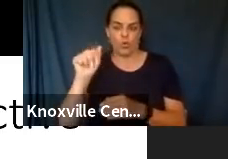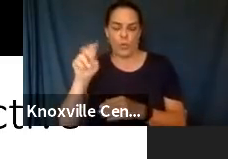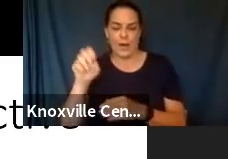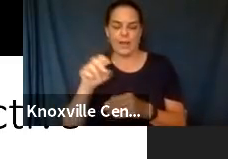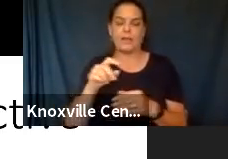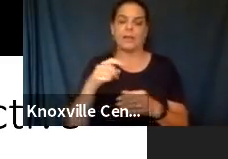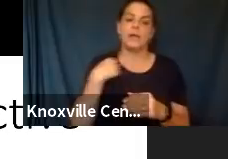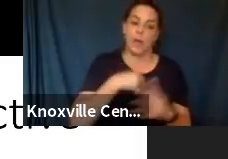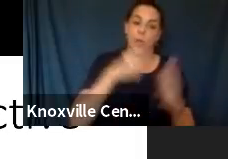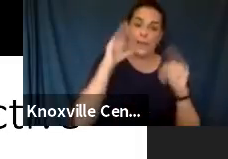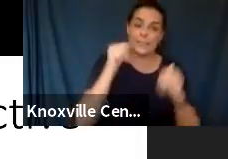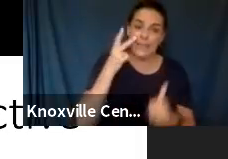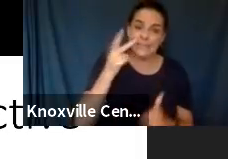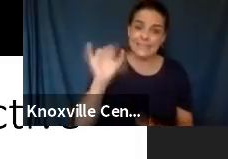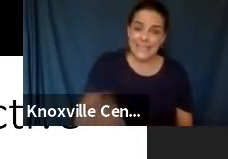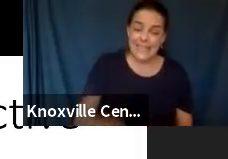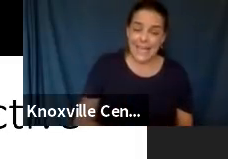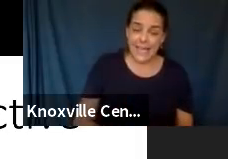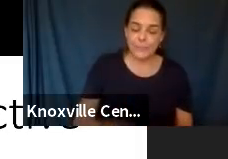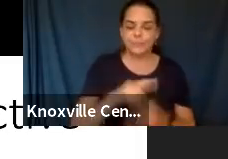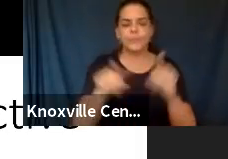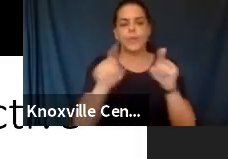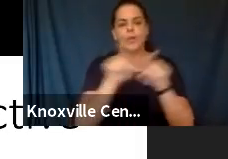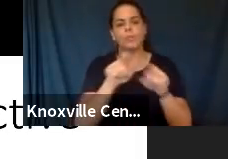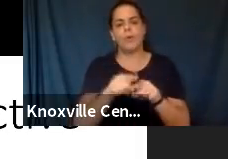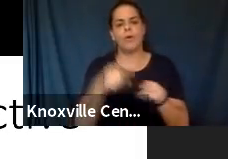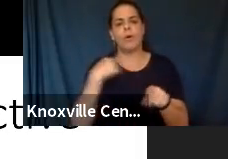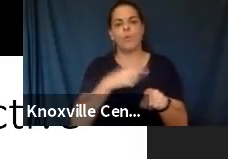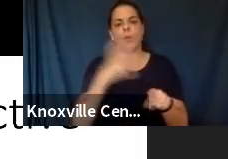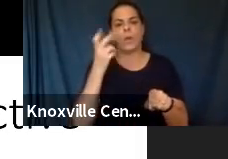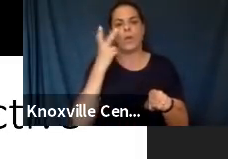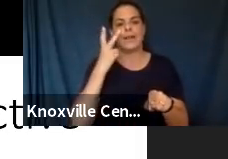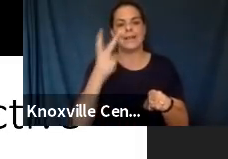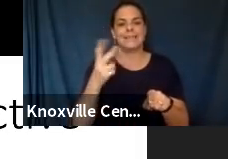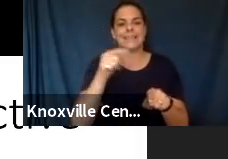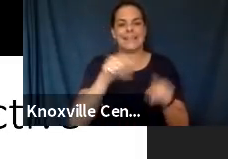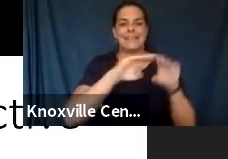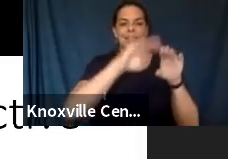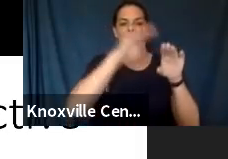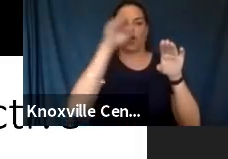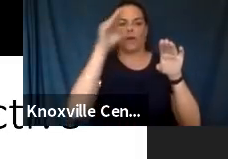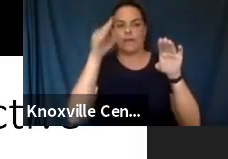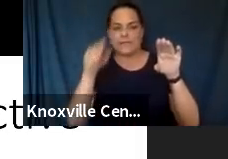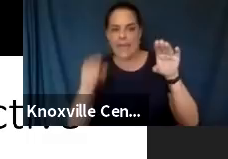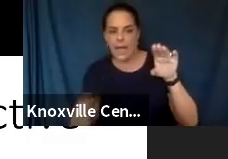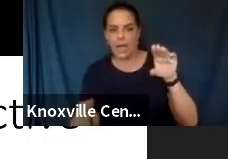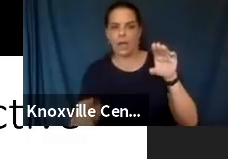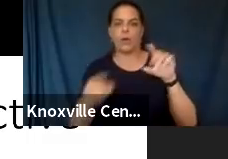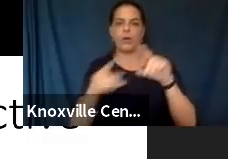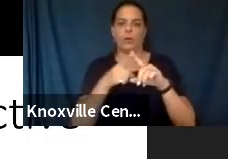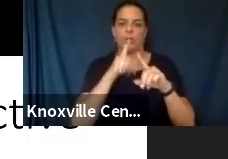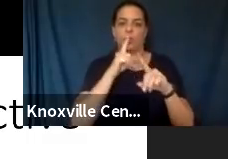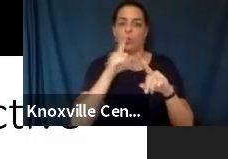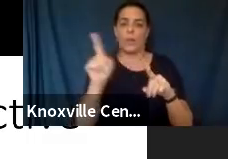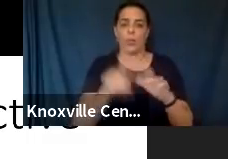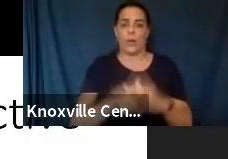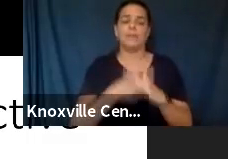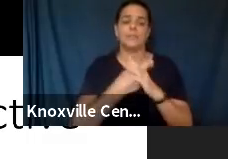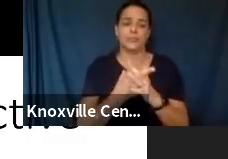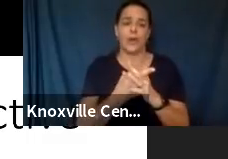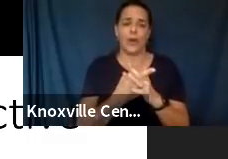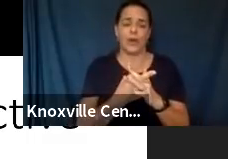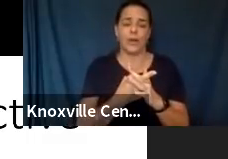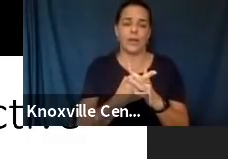we would expect to see that. But we also want to see this curve all the way back down to really where it started.